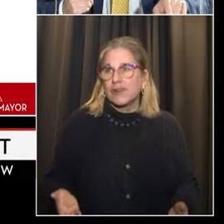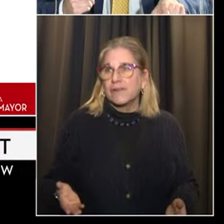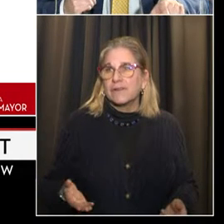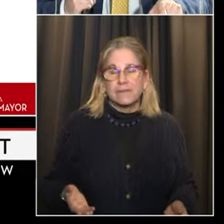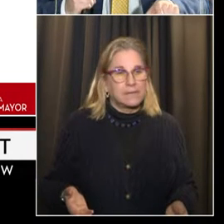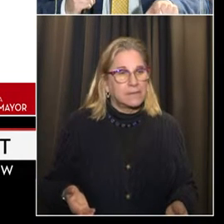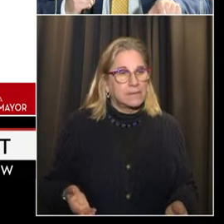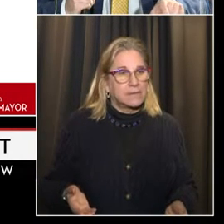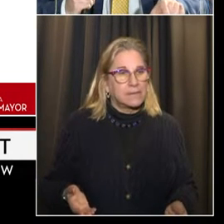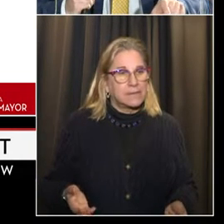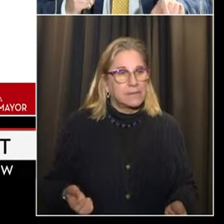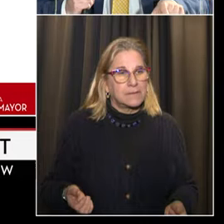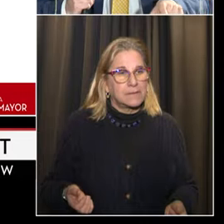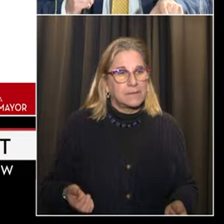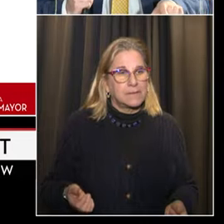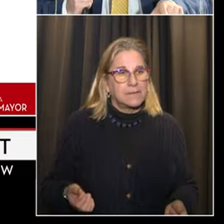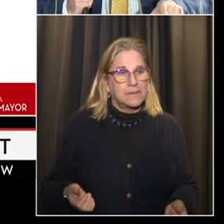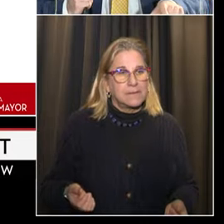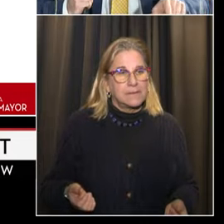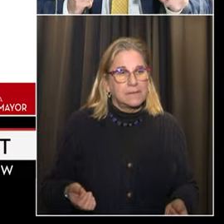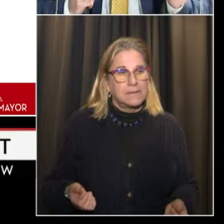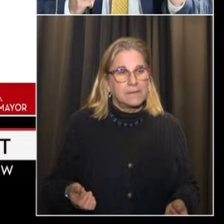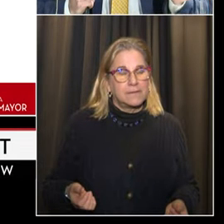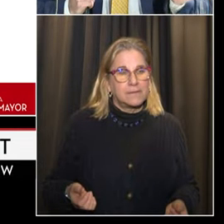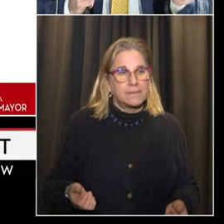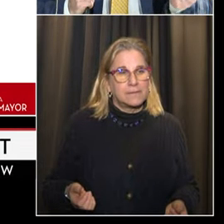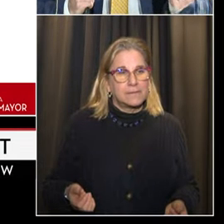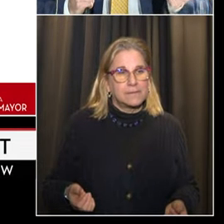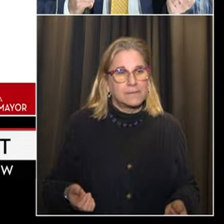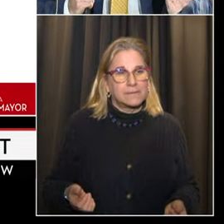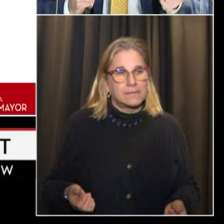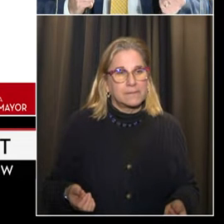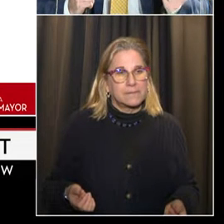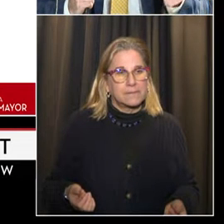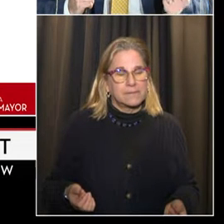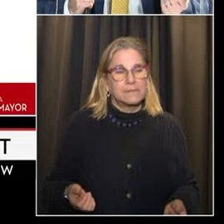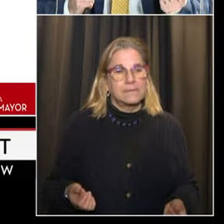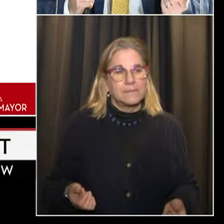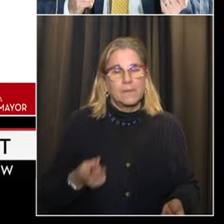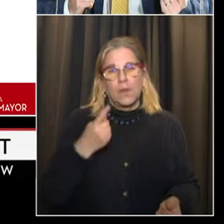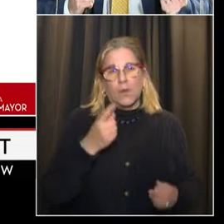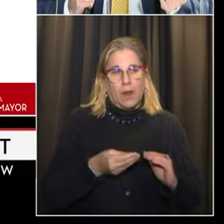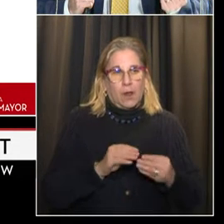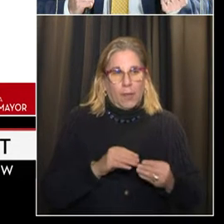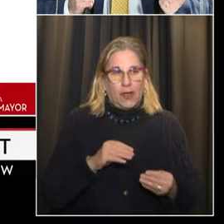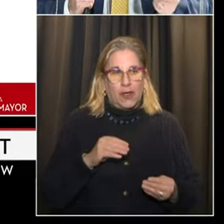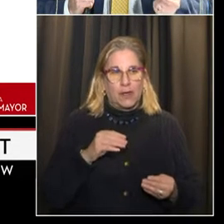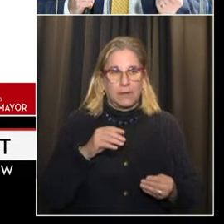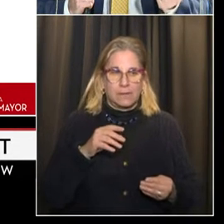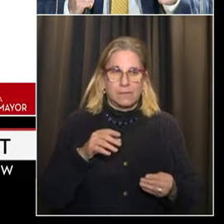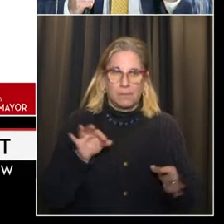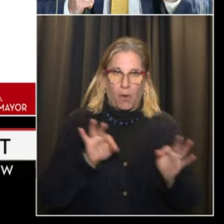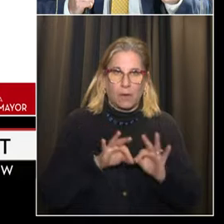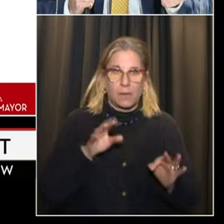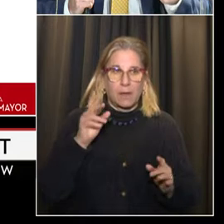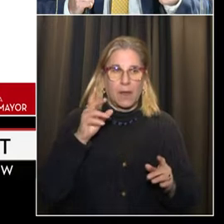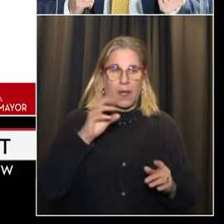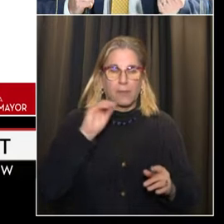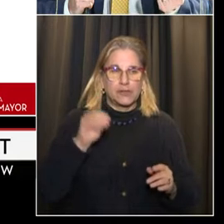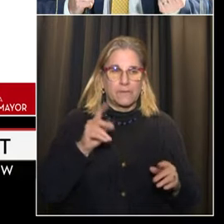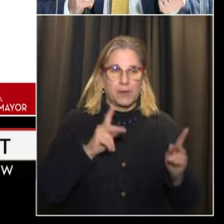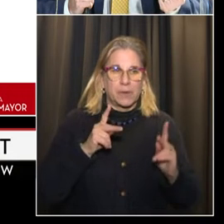number I didn't have here that I think is profoundly important is the percent of people who are shot who die. Last year, we had